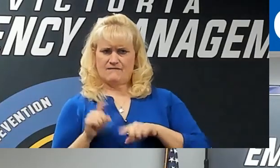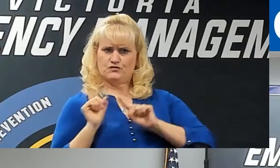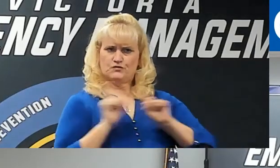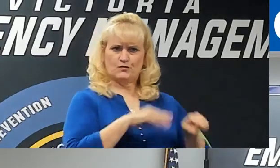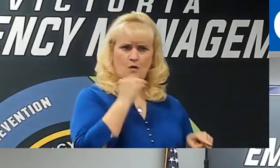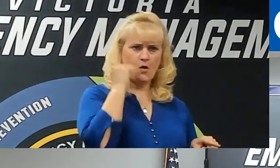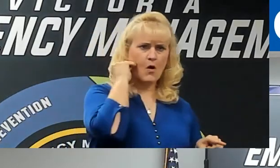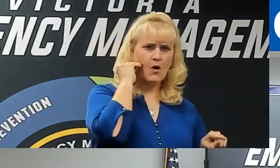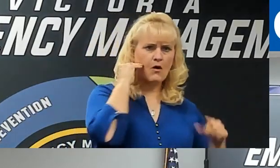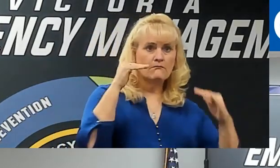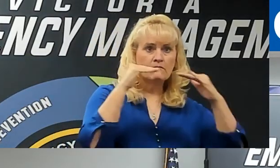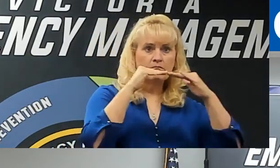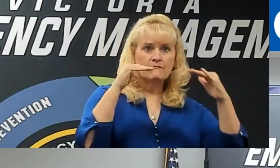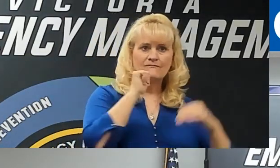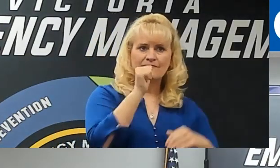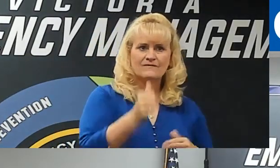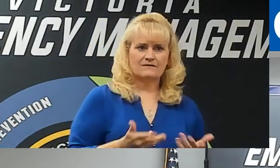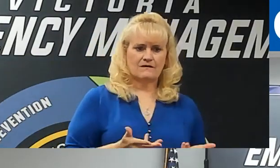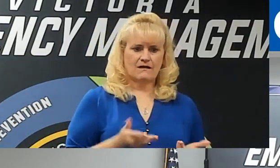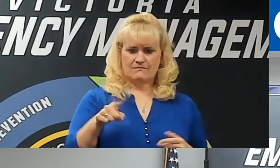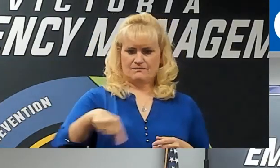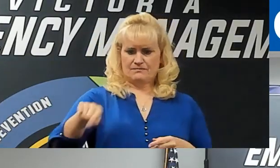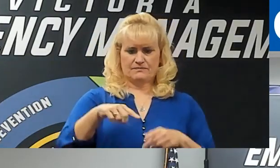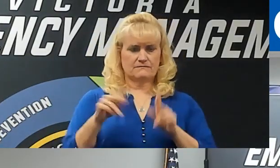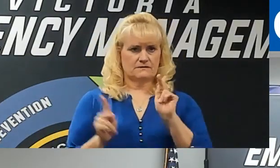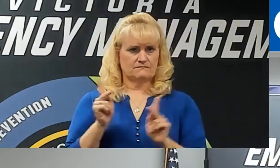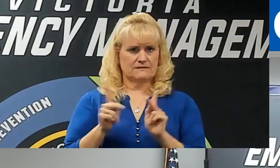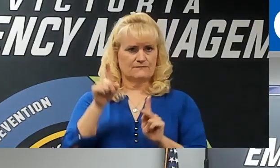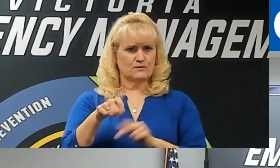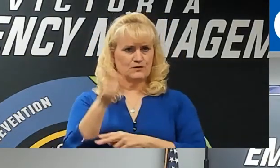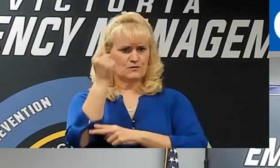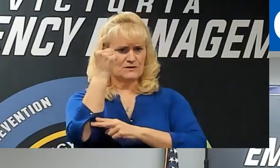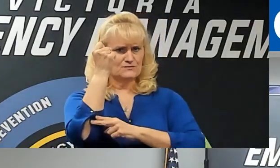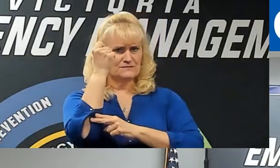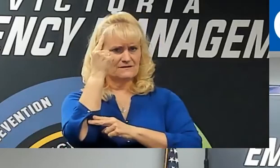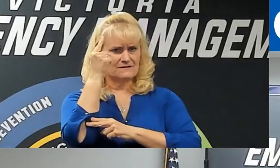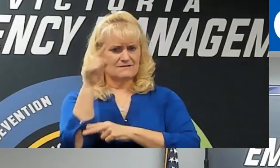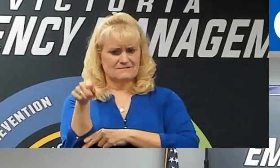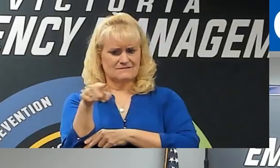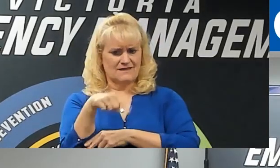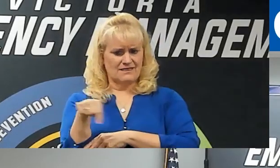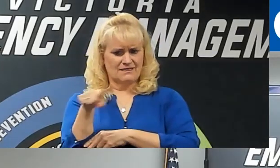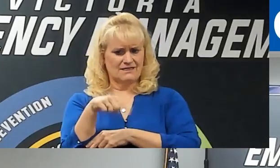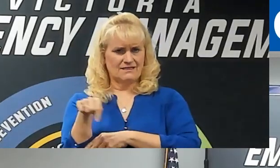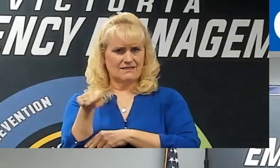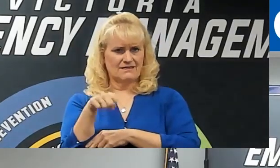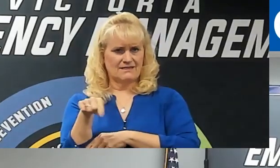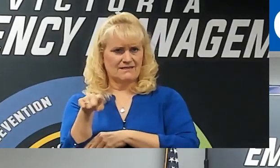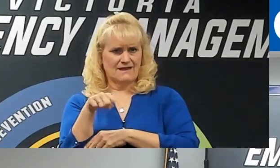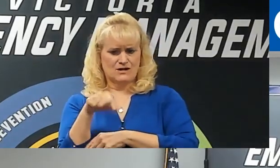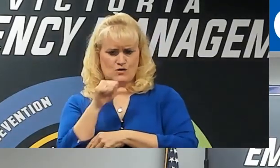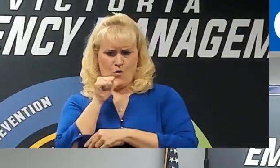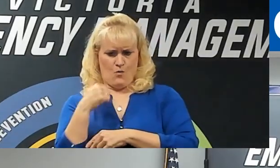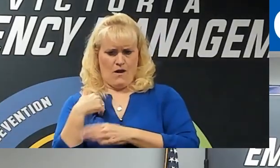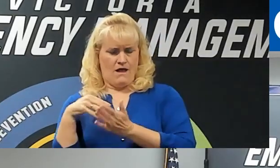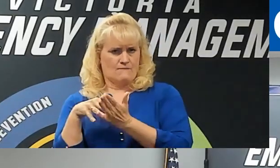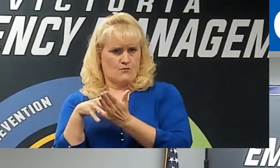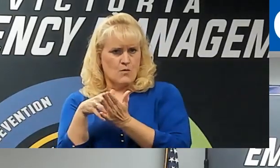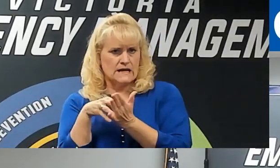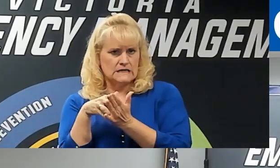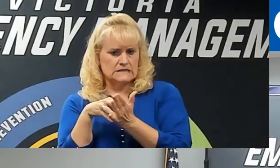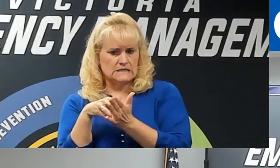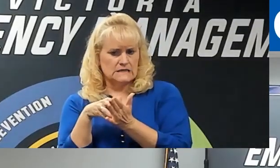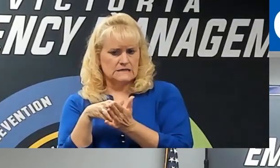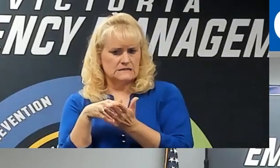need to be responsible enough to understand that even though they may not have serious implications from this disease, they can give